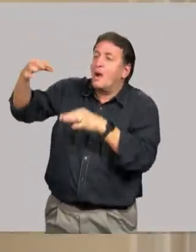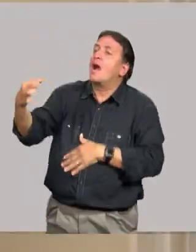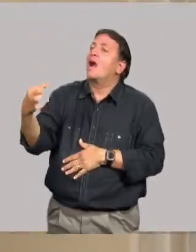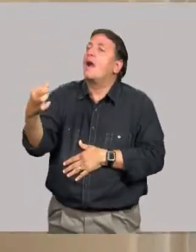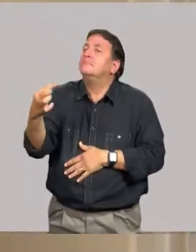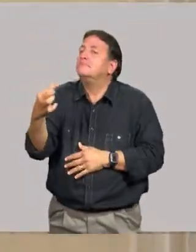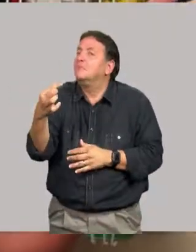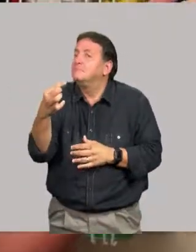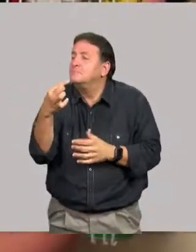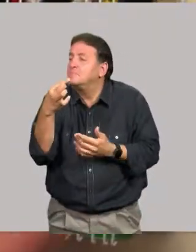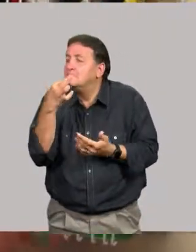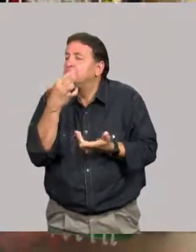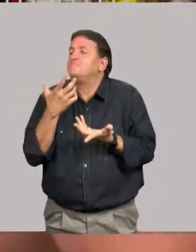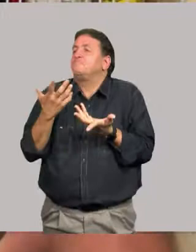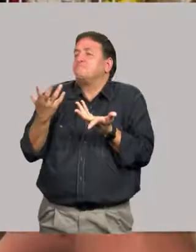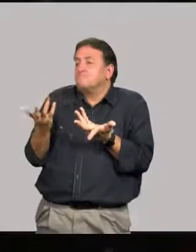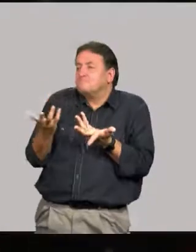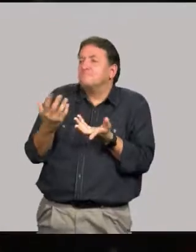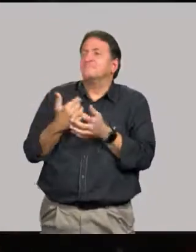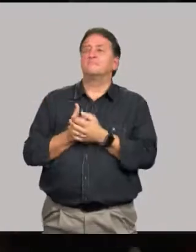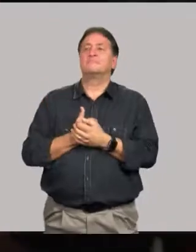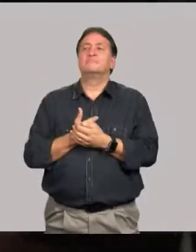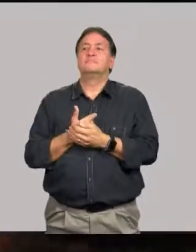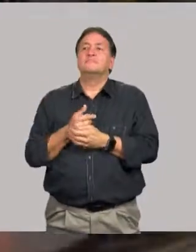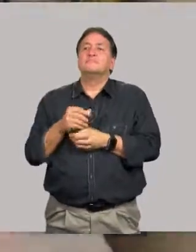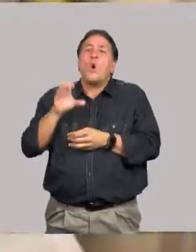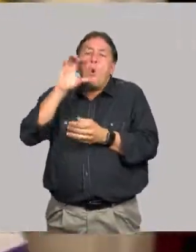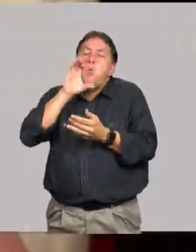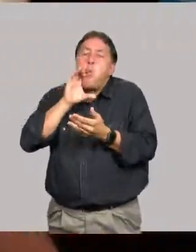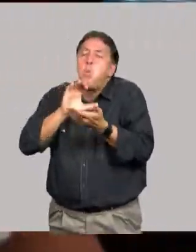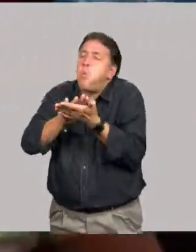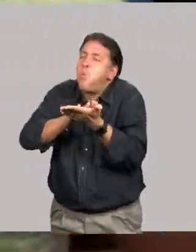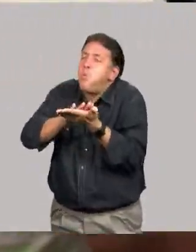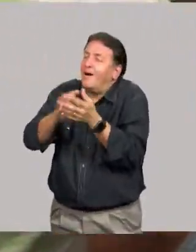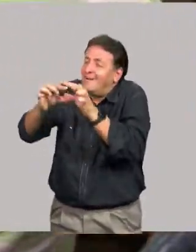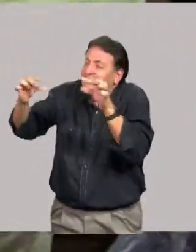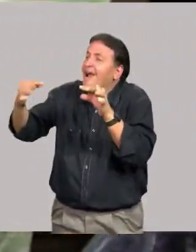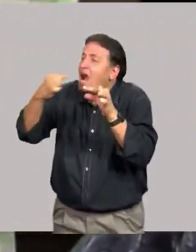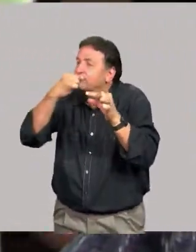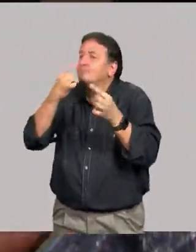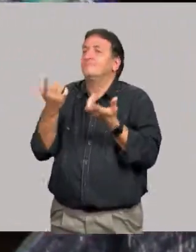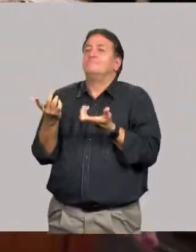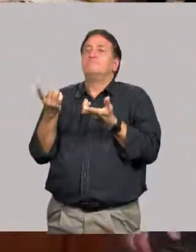opener too. Oh, here it is. Perfect. What about this?